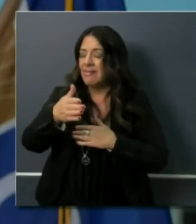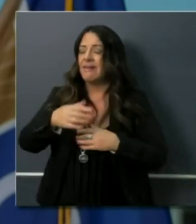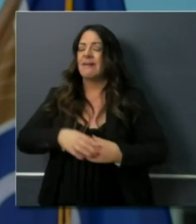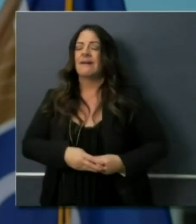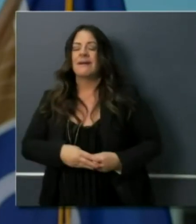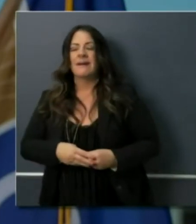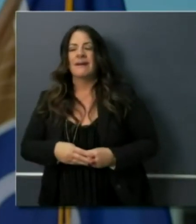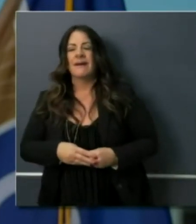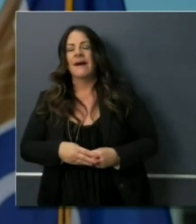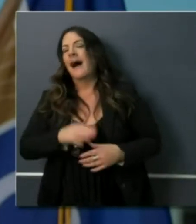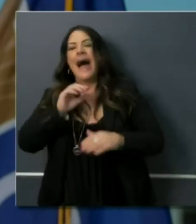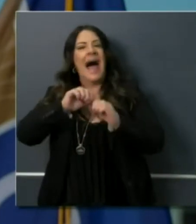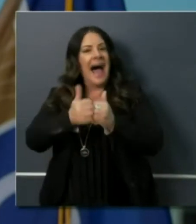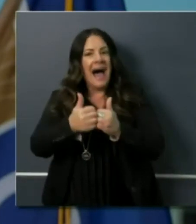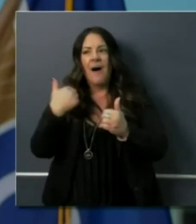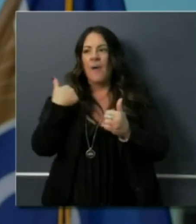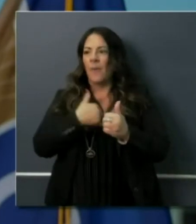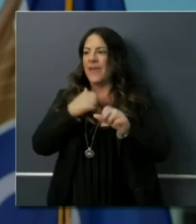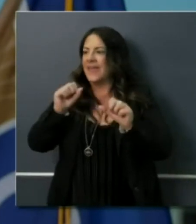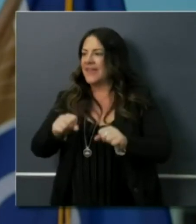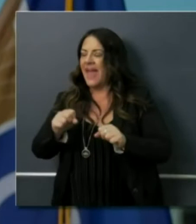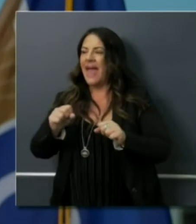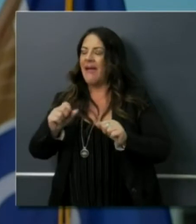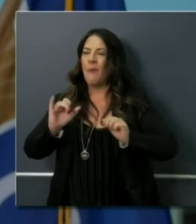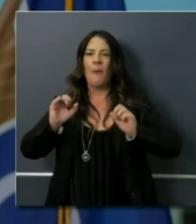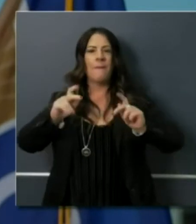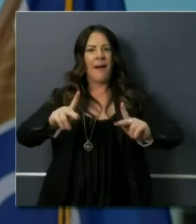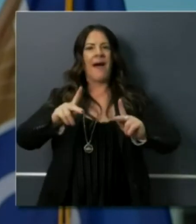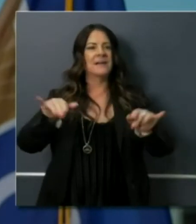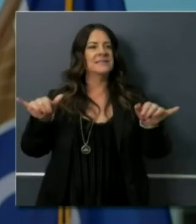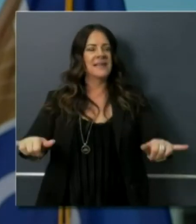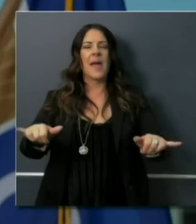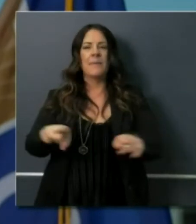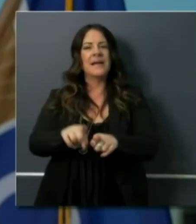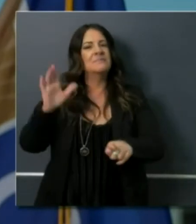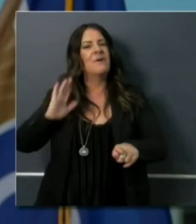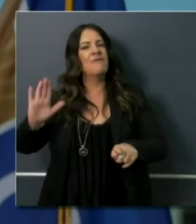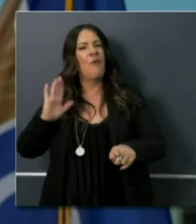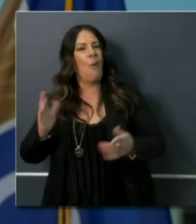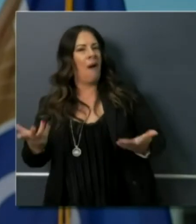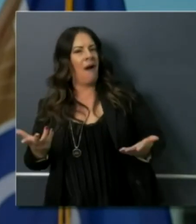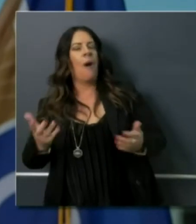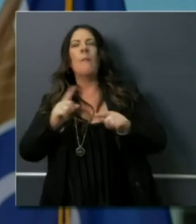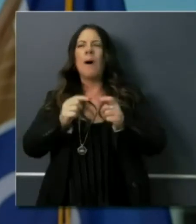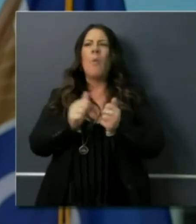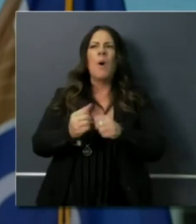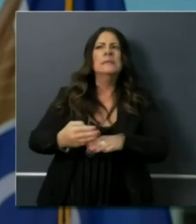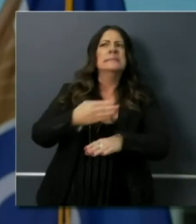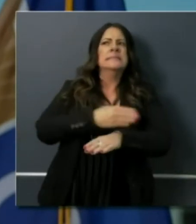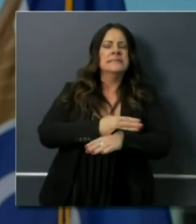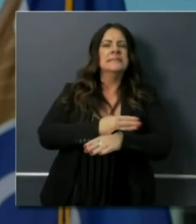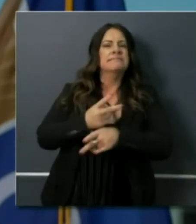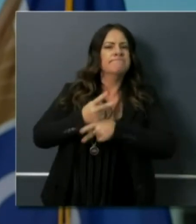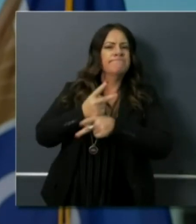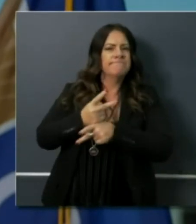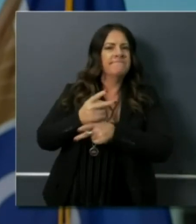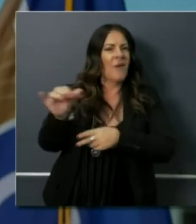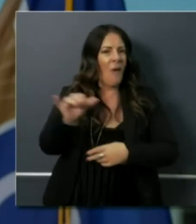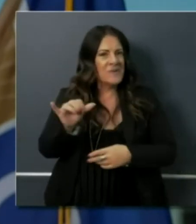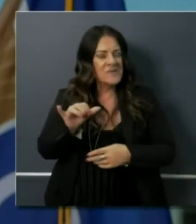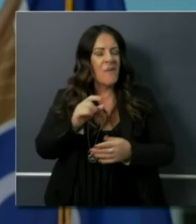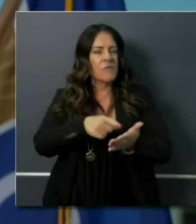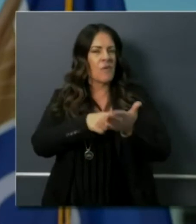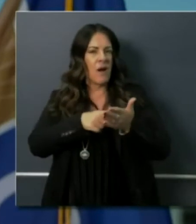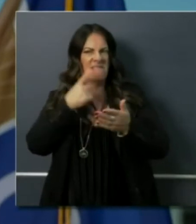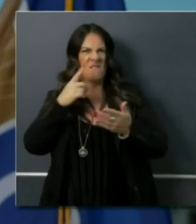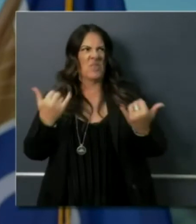information about how we can go back to the way things used to be with the kind of heightened vigilance that is required of